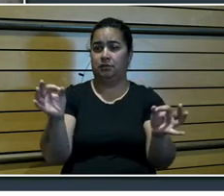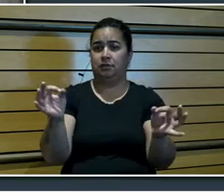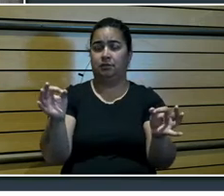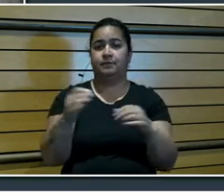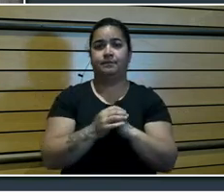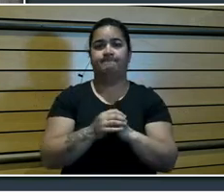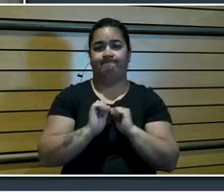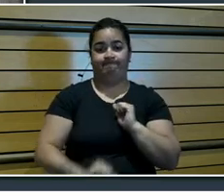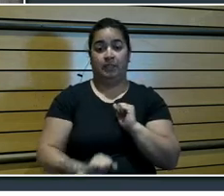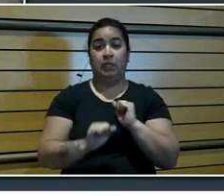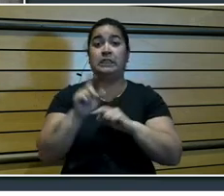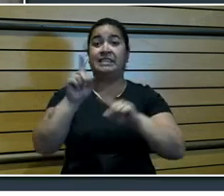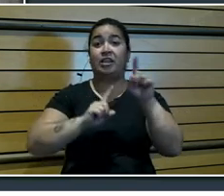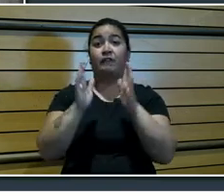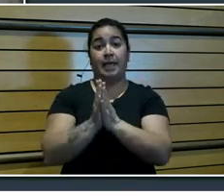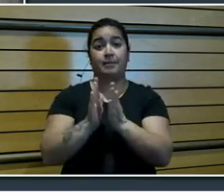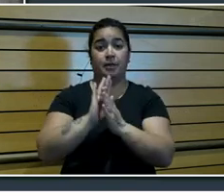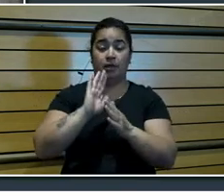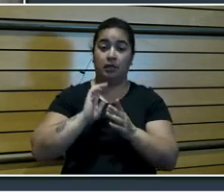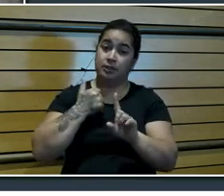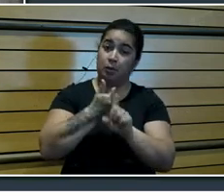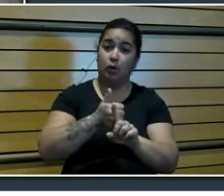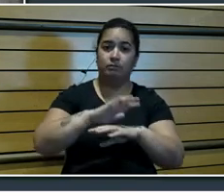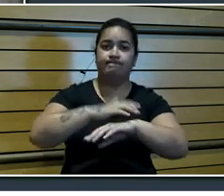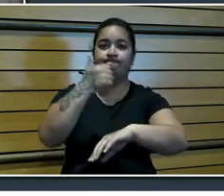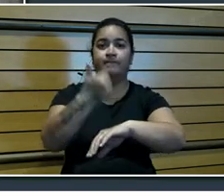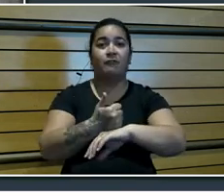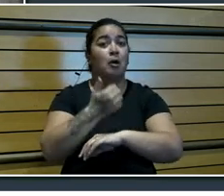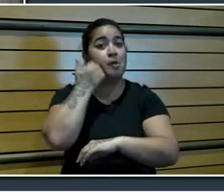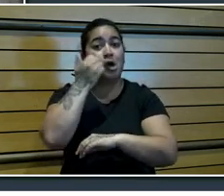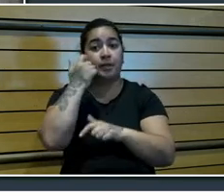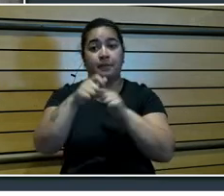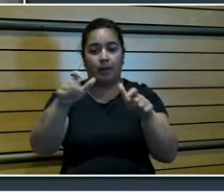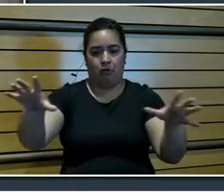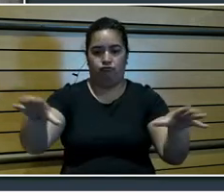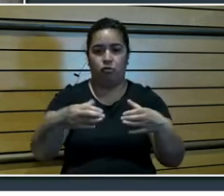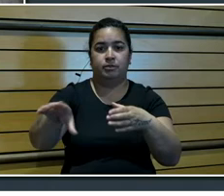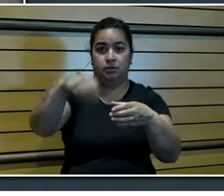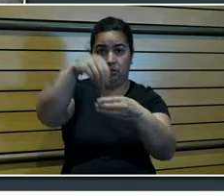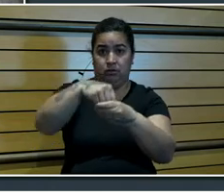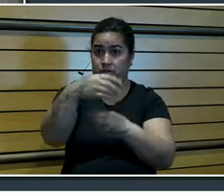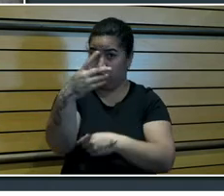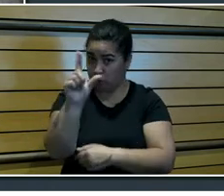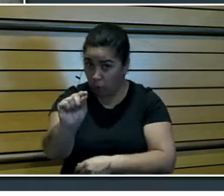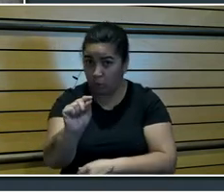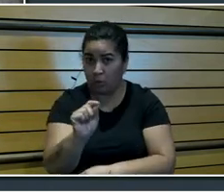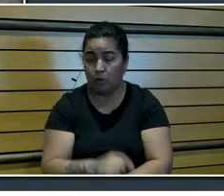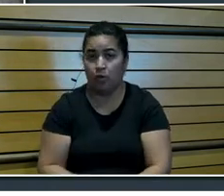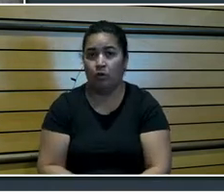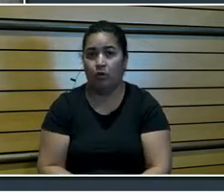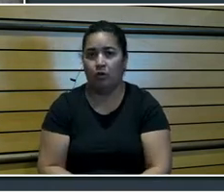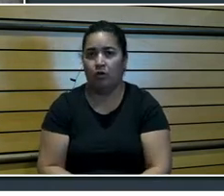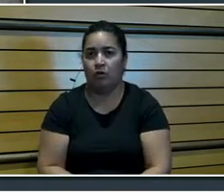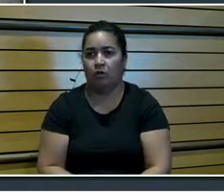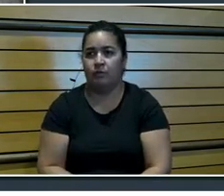the City of Napier support the establishment and implementation of Māori constituencies? As stated in our submissions, we are in